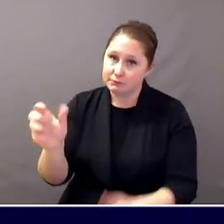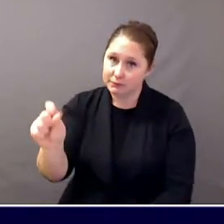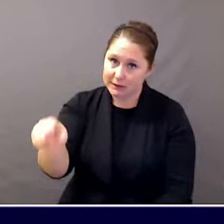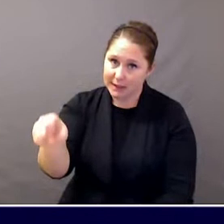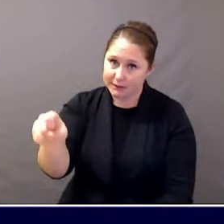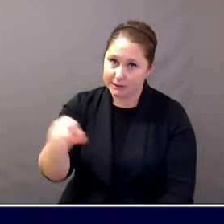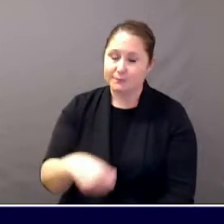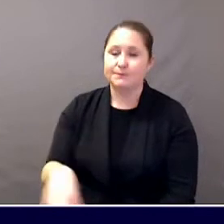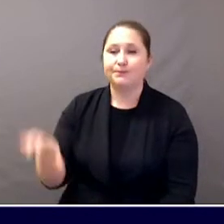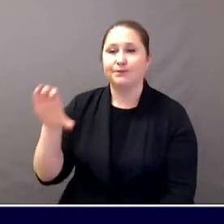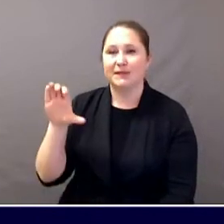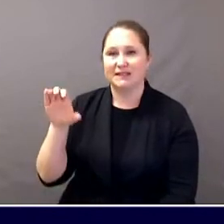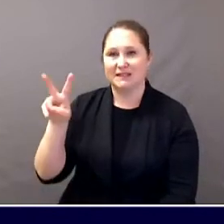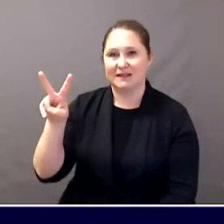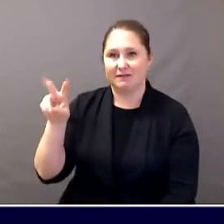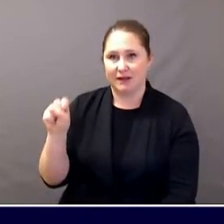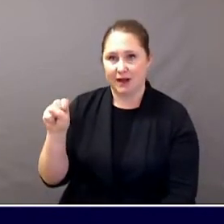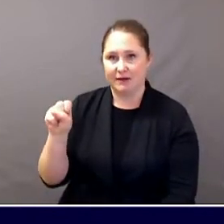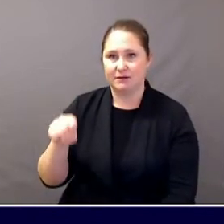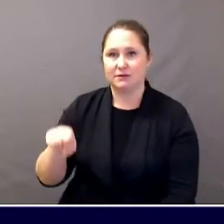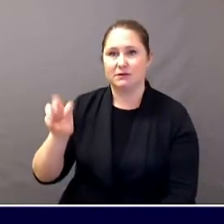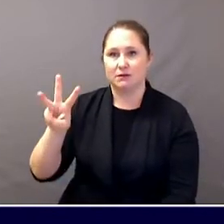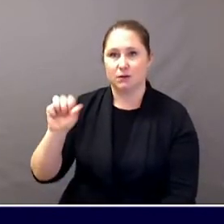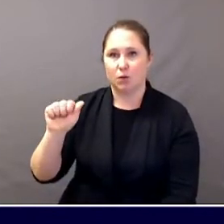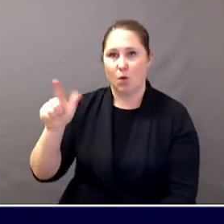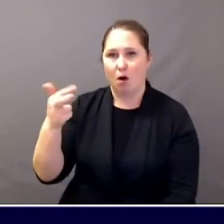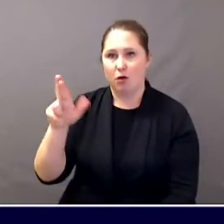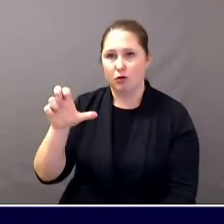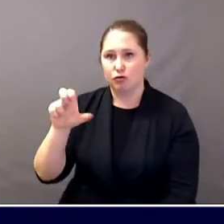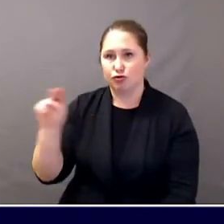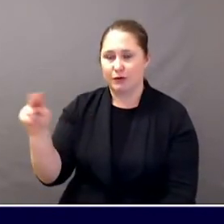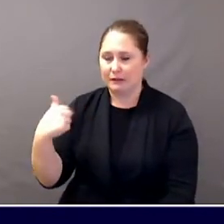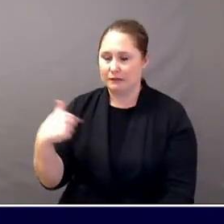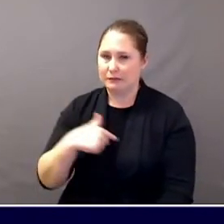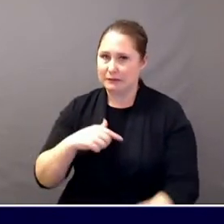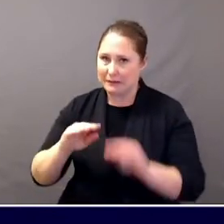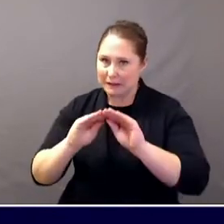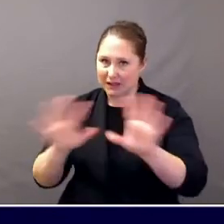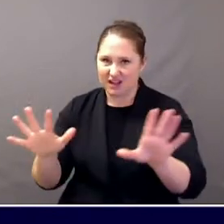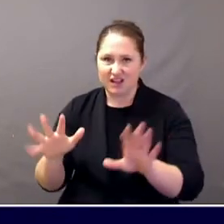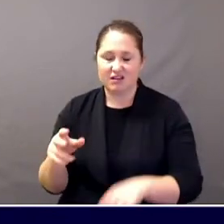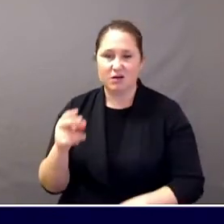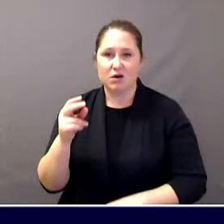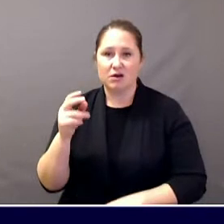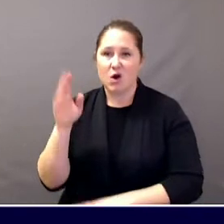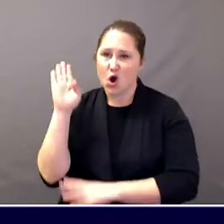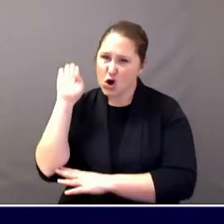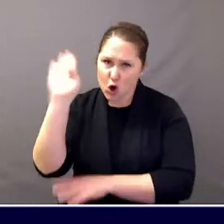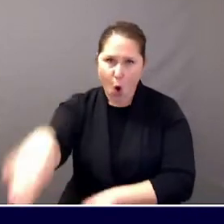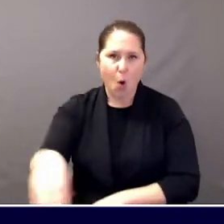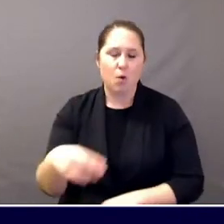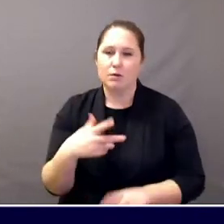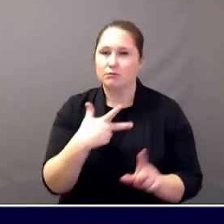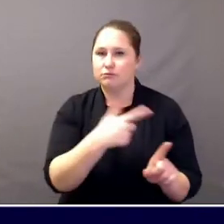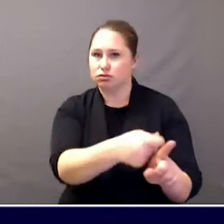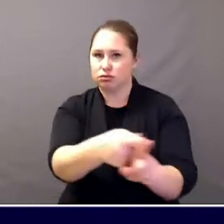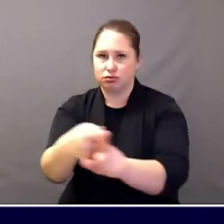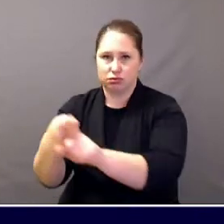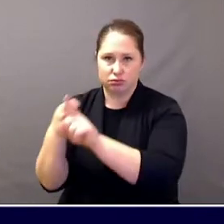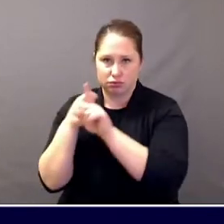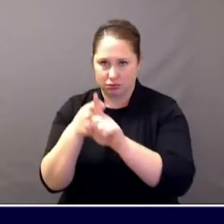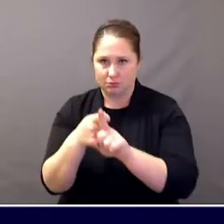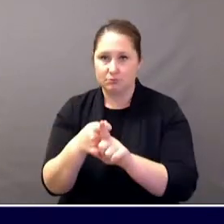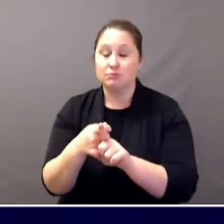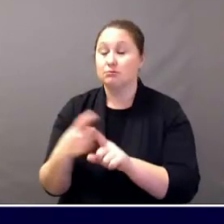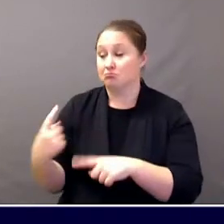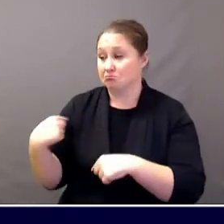CVS and Walgreens has been pretty clear. We want all gas, no brakes. Glad that in the past week they have increased